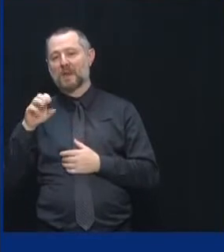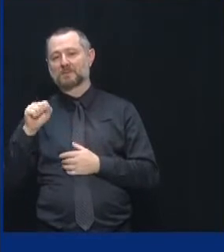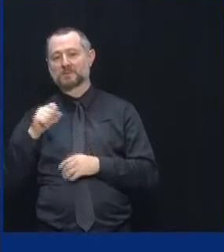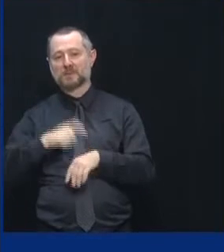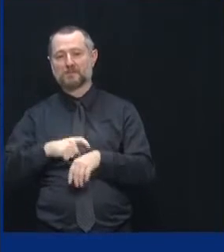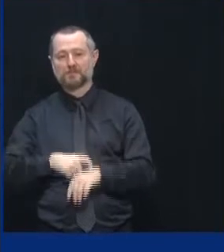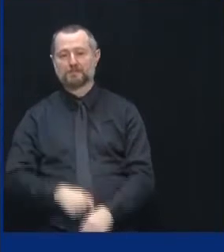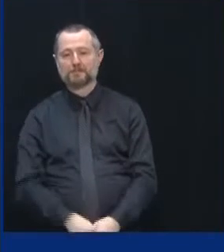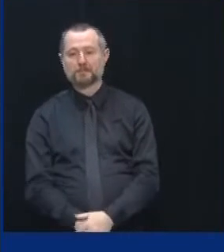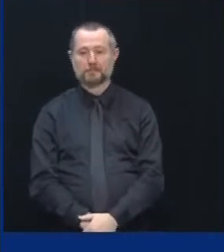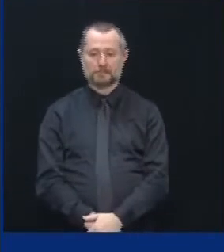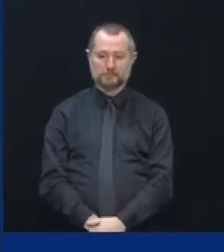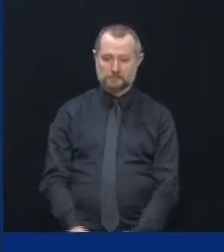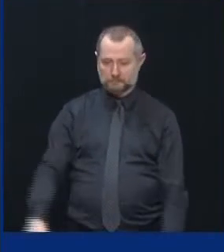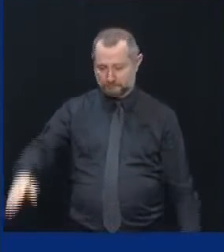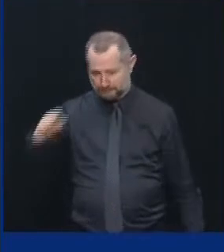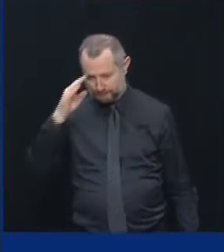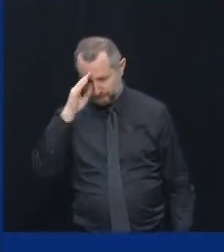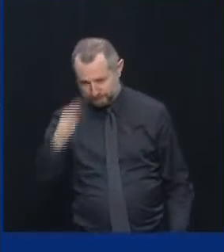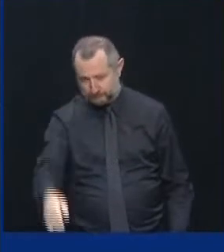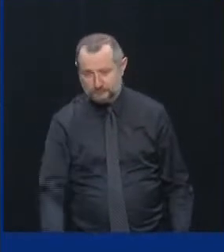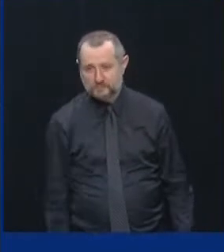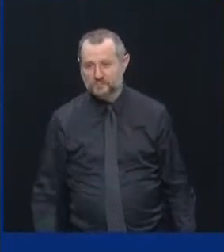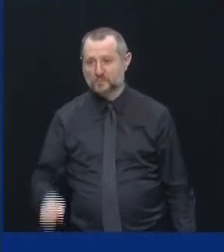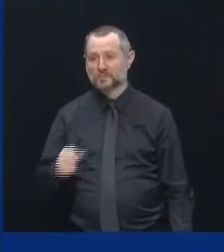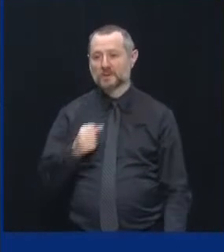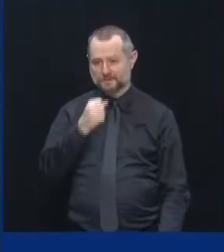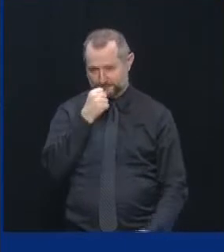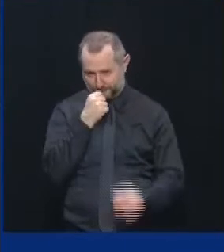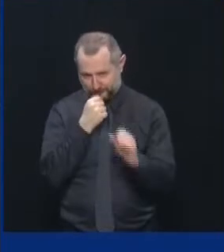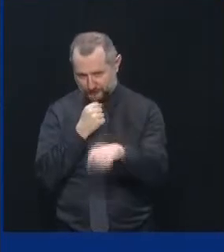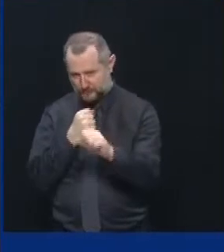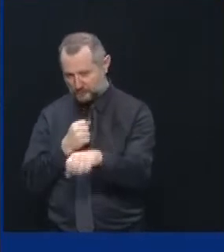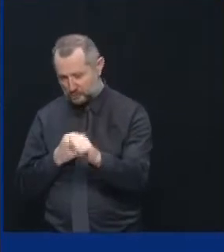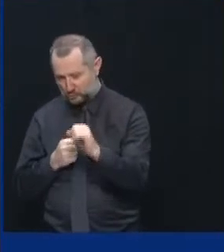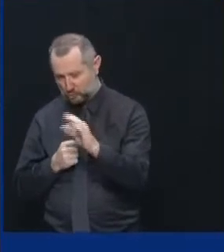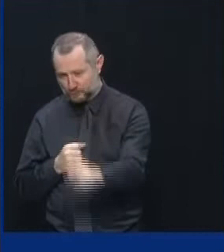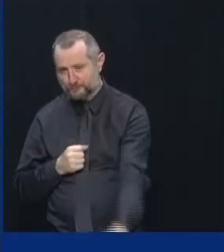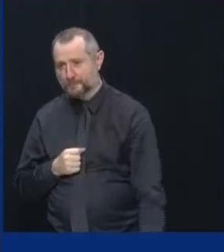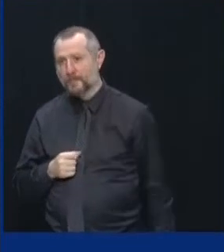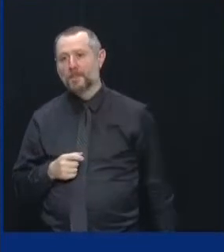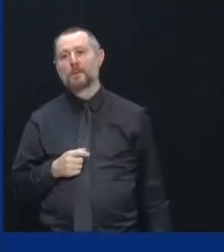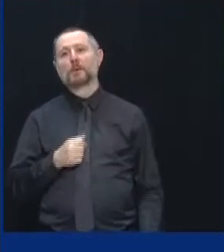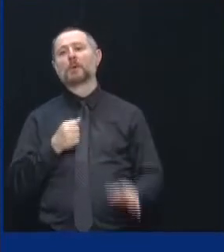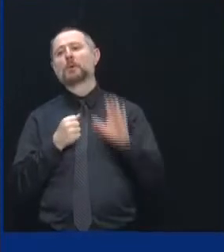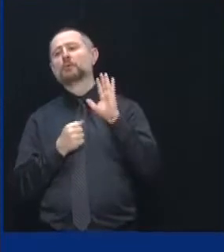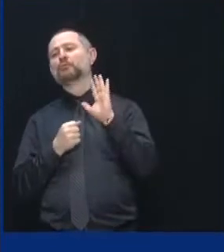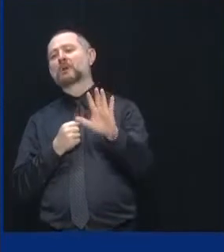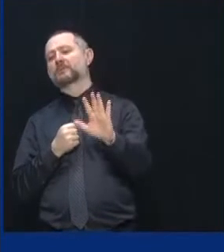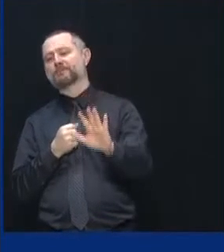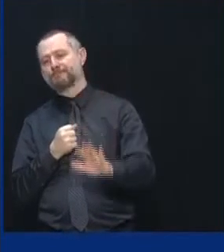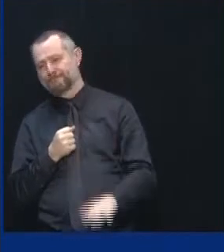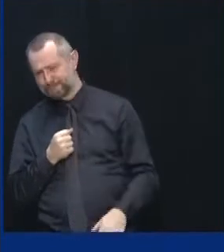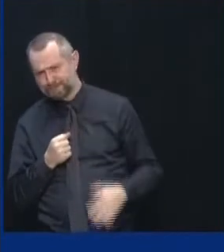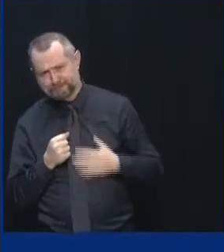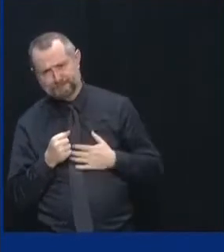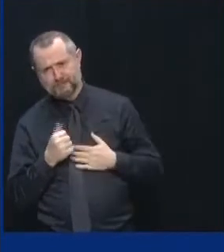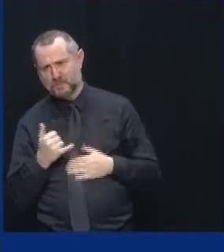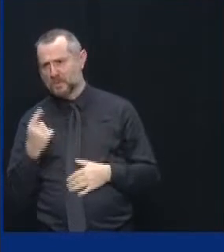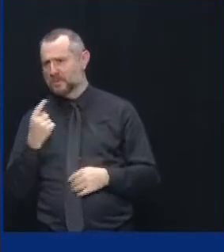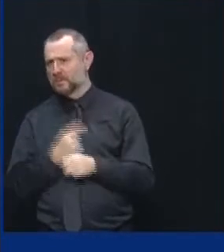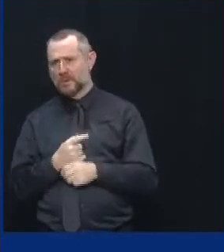Hi, Luis. Hi. Can you hear me? Yes, sir. Great. So there was a report today in the Buffalo